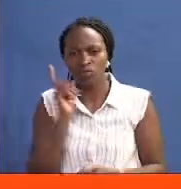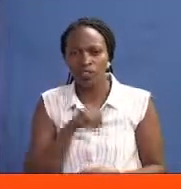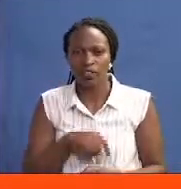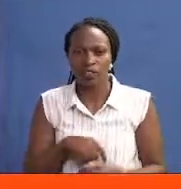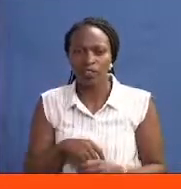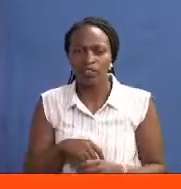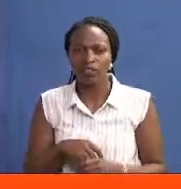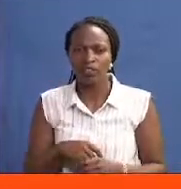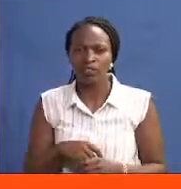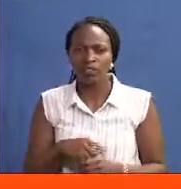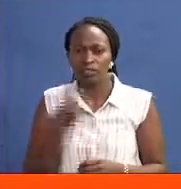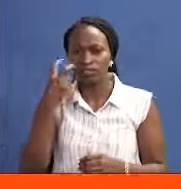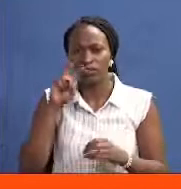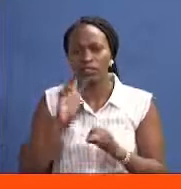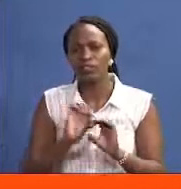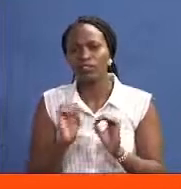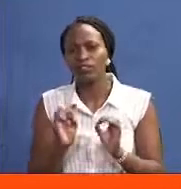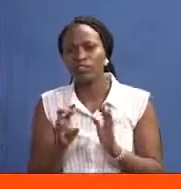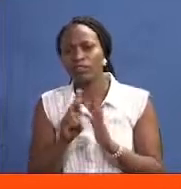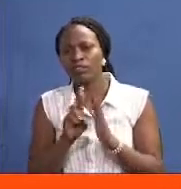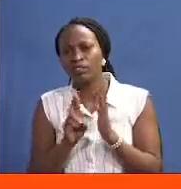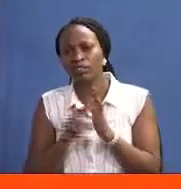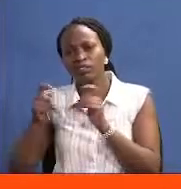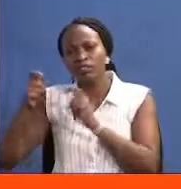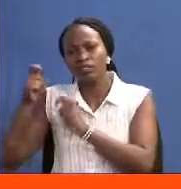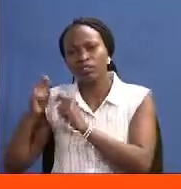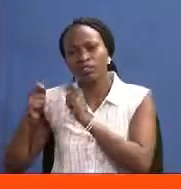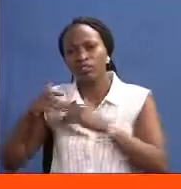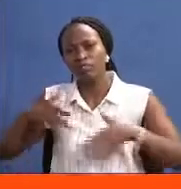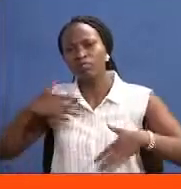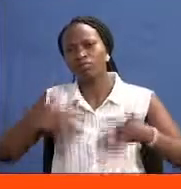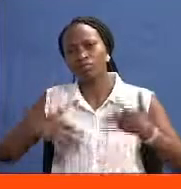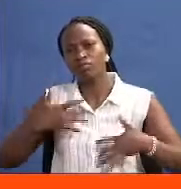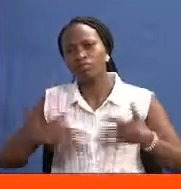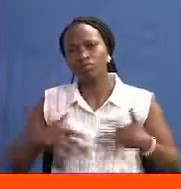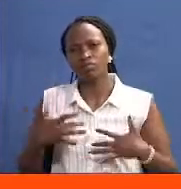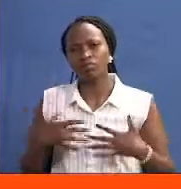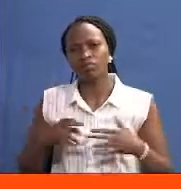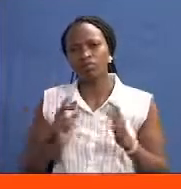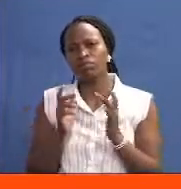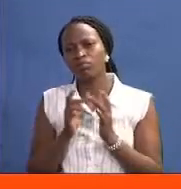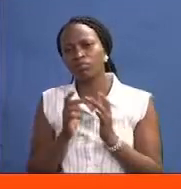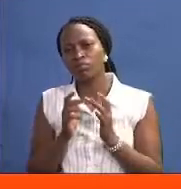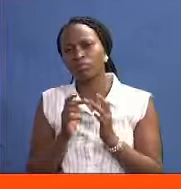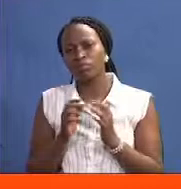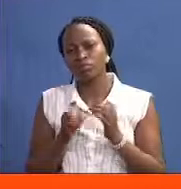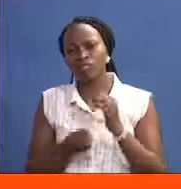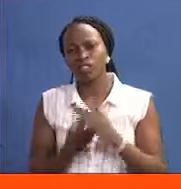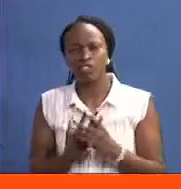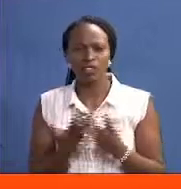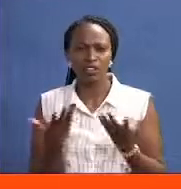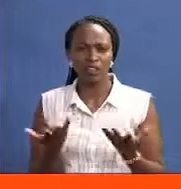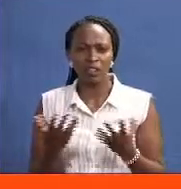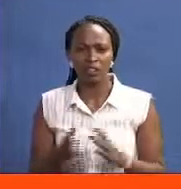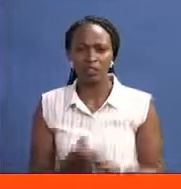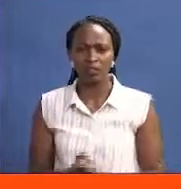audience into the roles that were traditionally played by the media be the cause of such